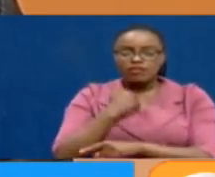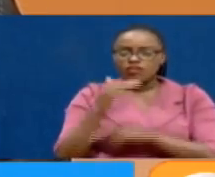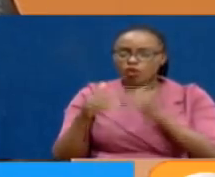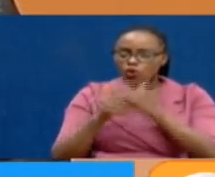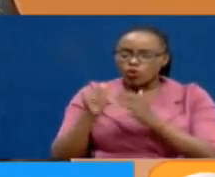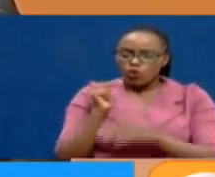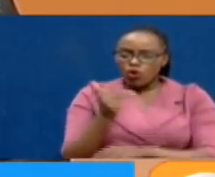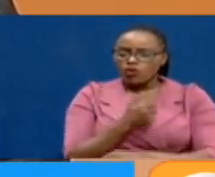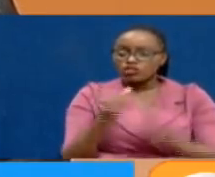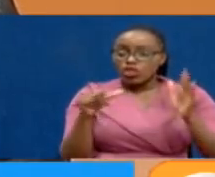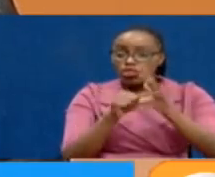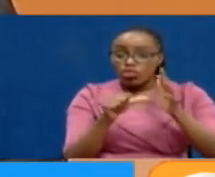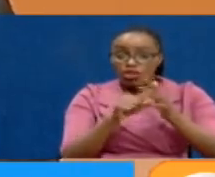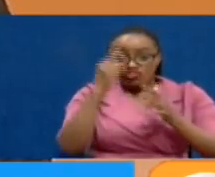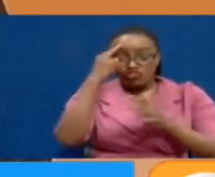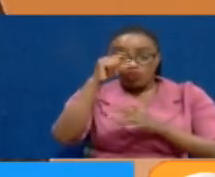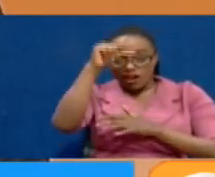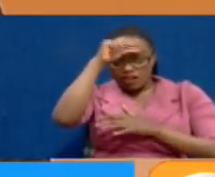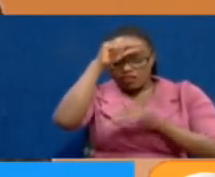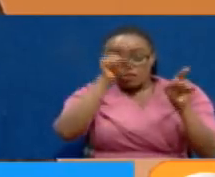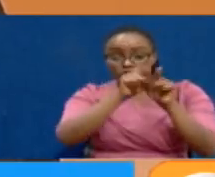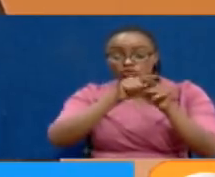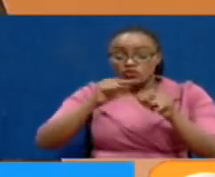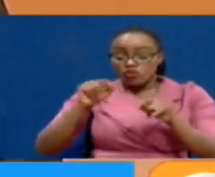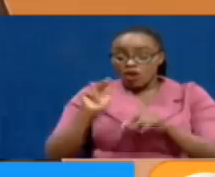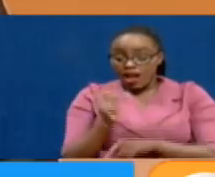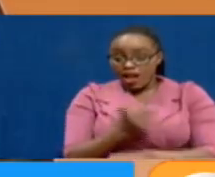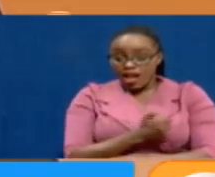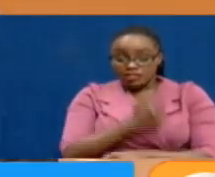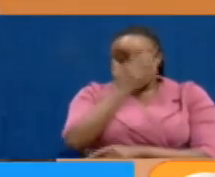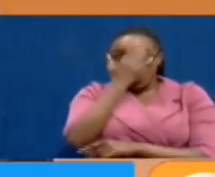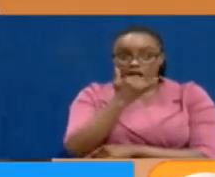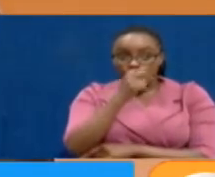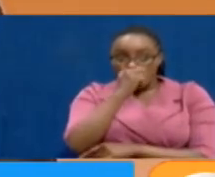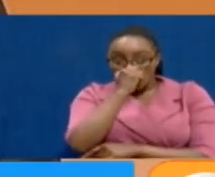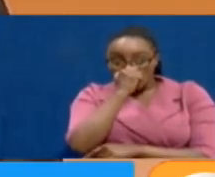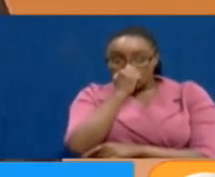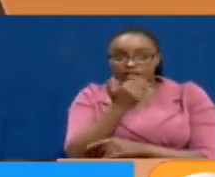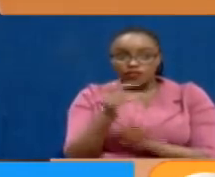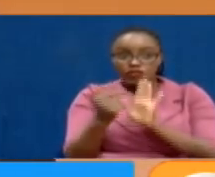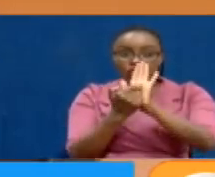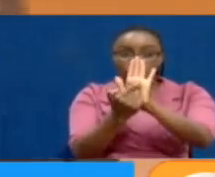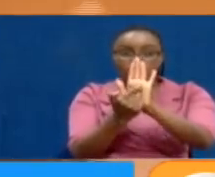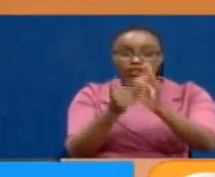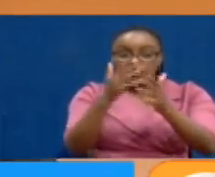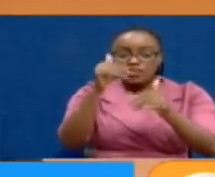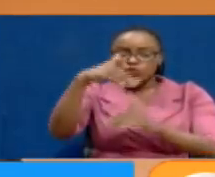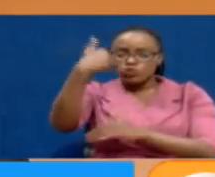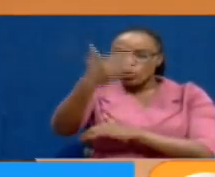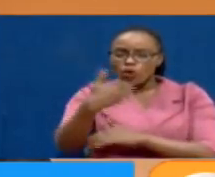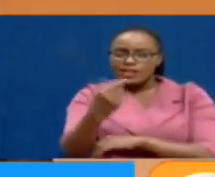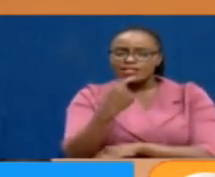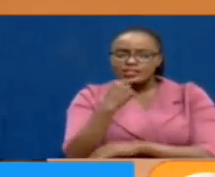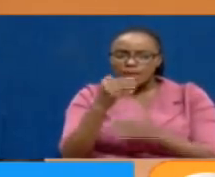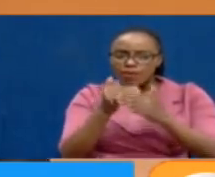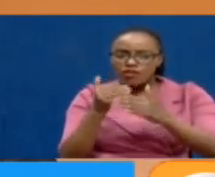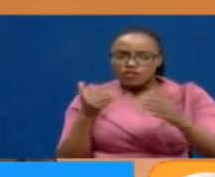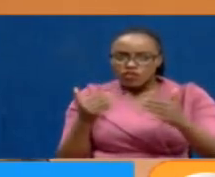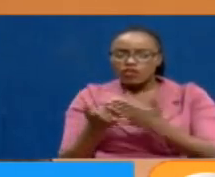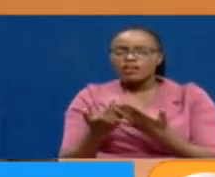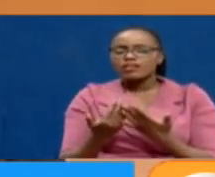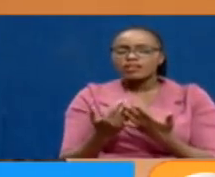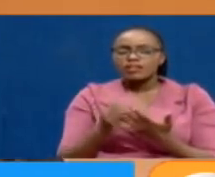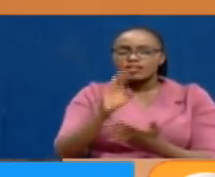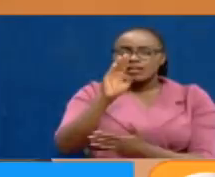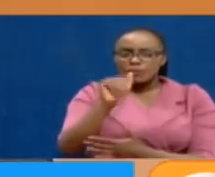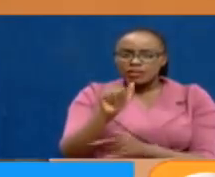us. The crisis is for the government as it is for us. And this is the time that we wish, for example, the things we have been saying before, even in our CBA, get